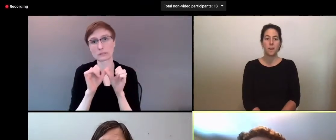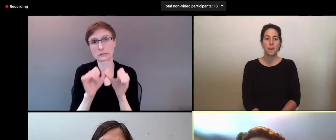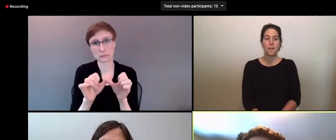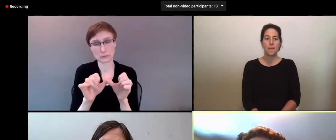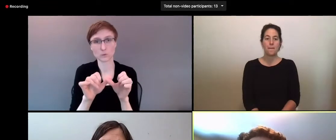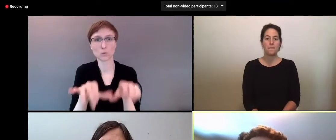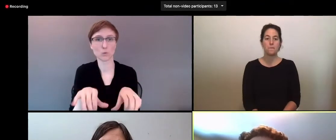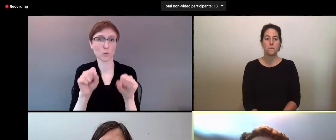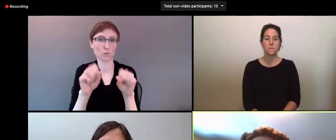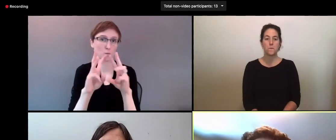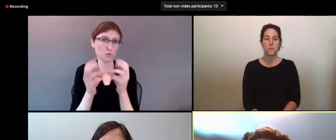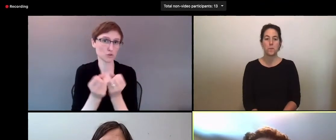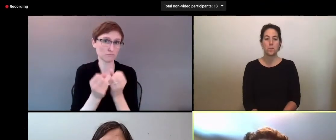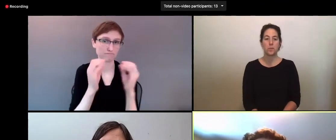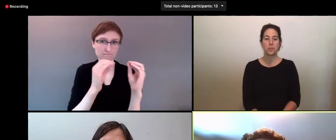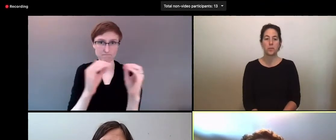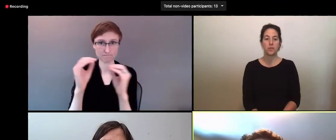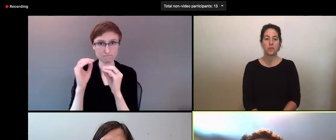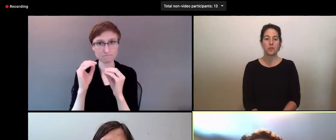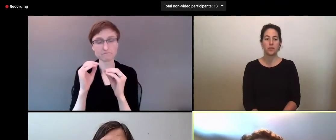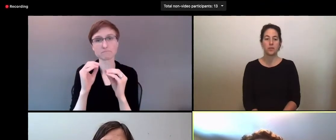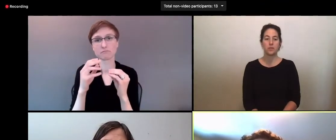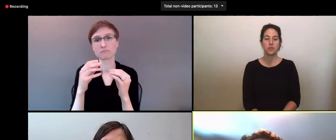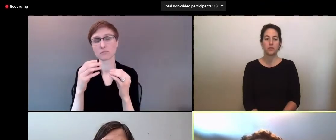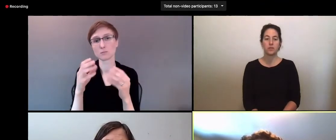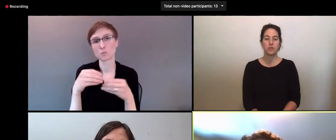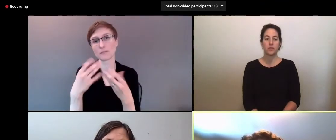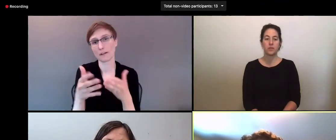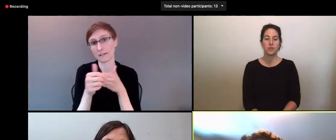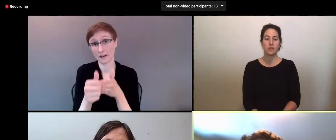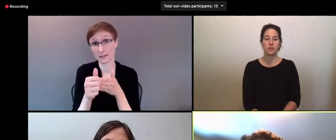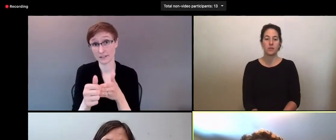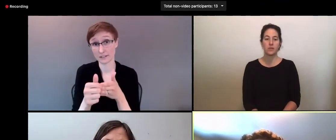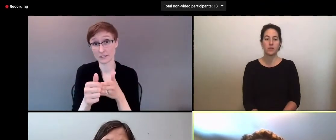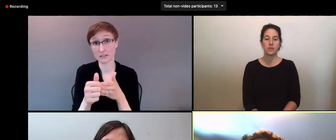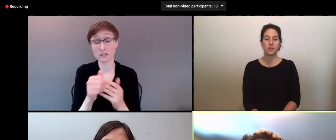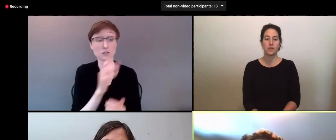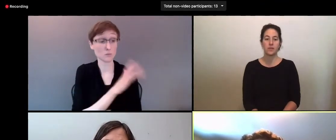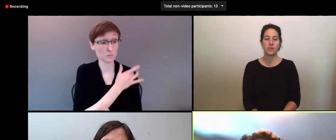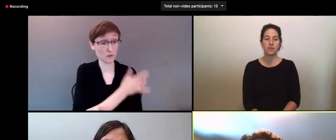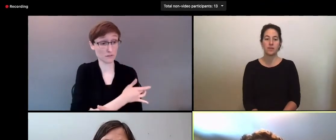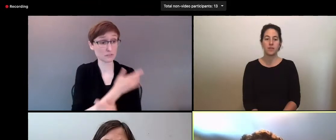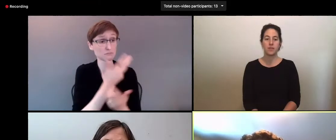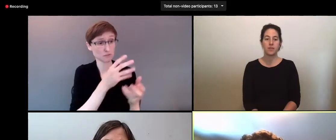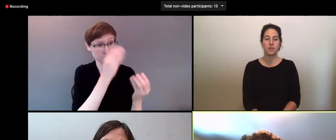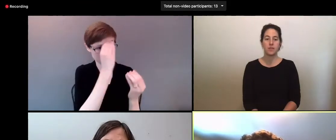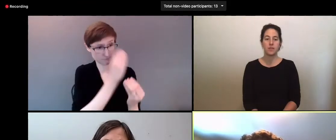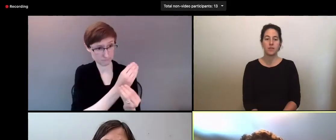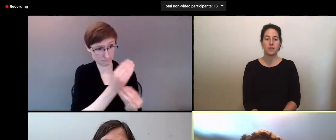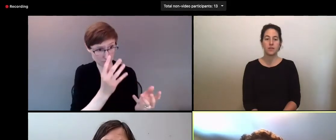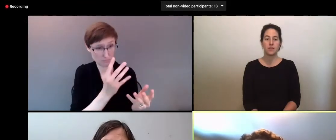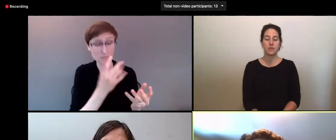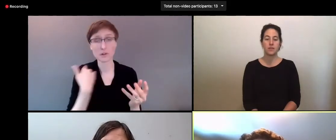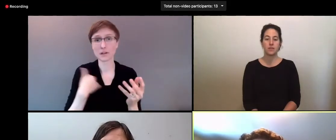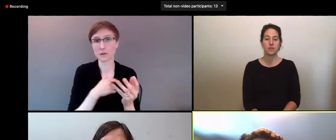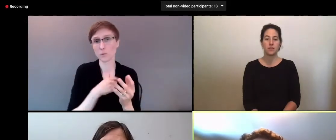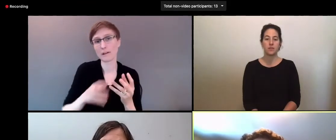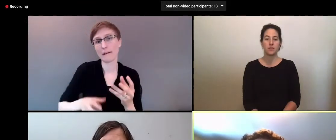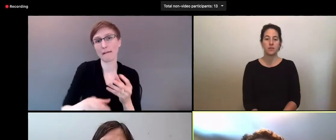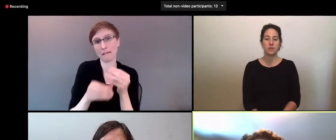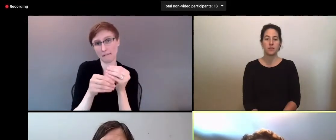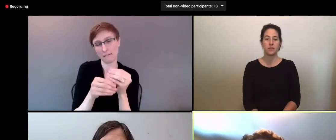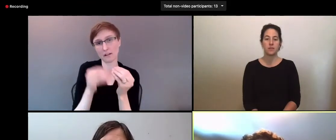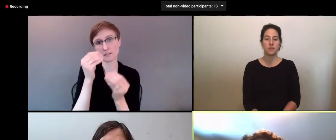as we can more specific guidance to complement what the province has provided. We've done that initially for personal service